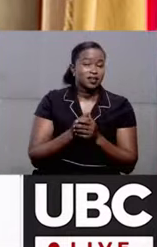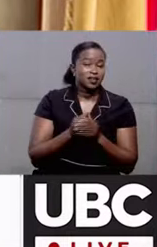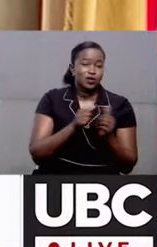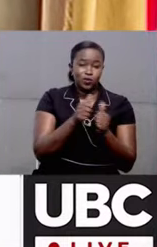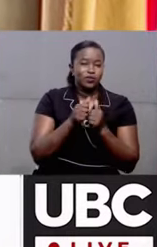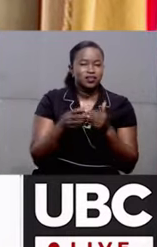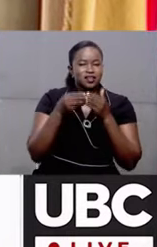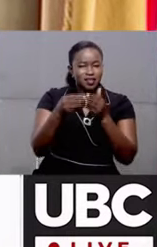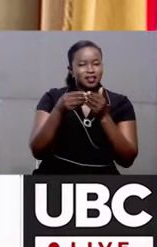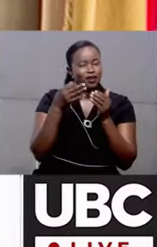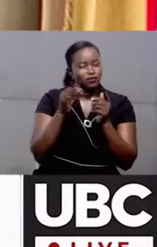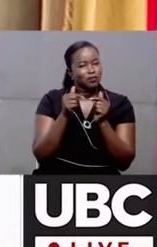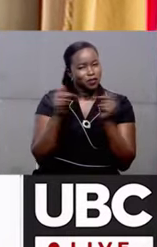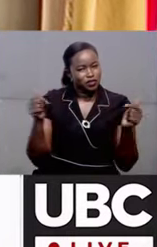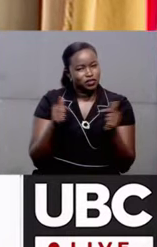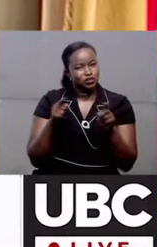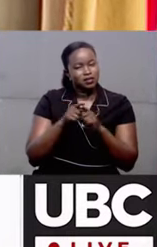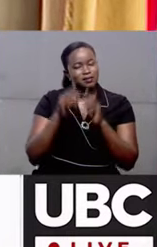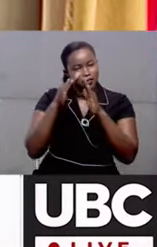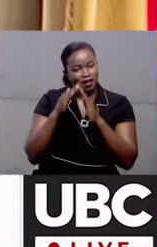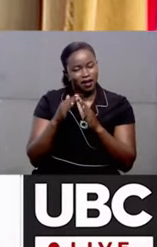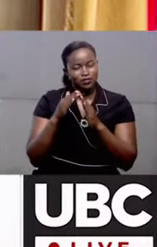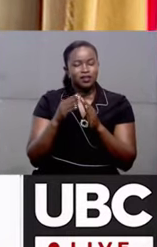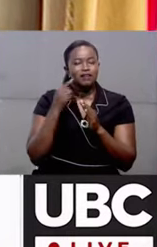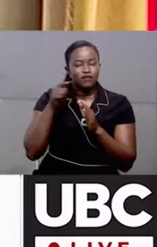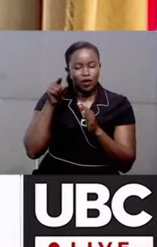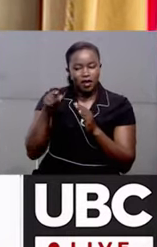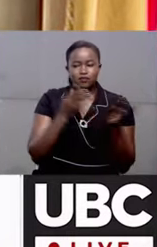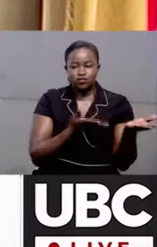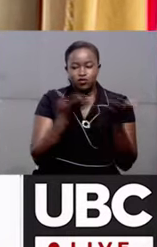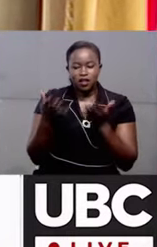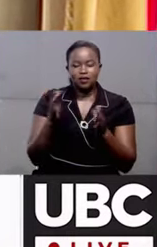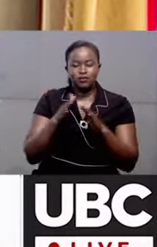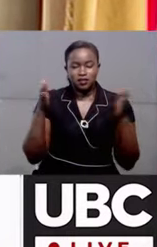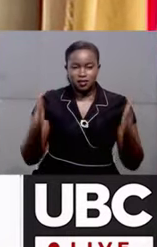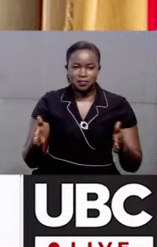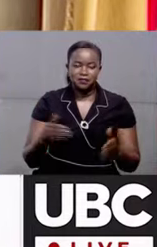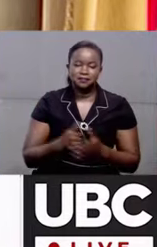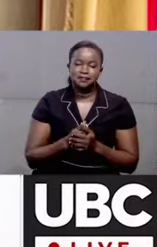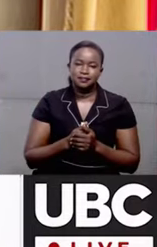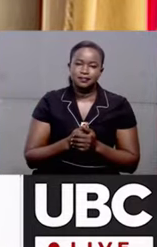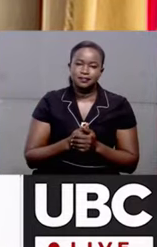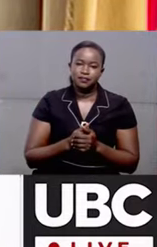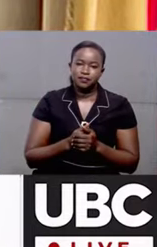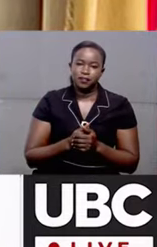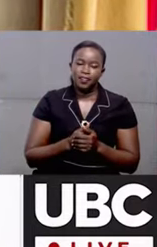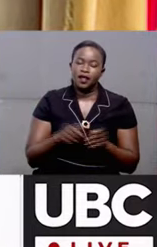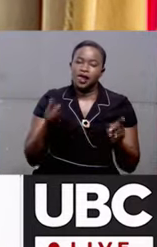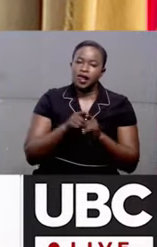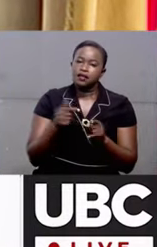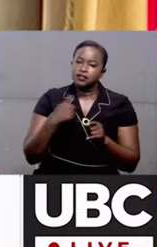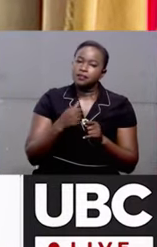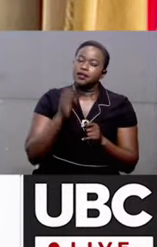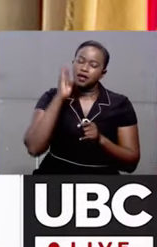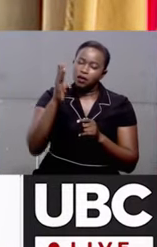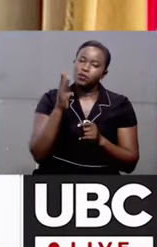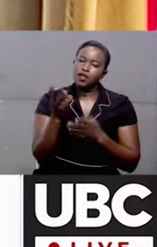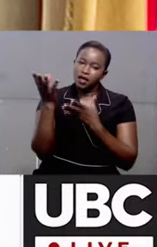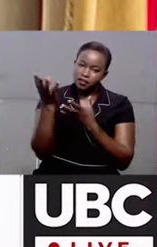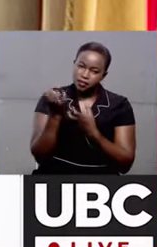leader of opposition and the house, for him to lay it on the table. And I will also